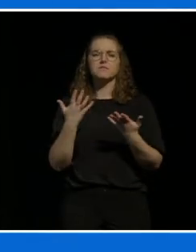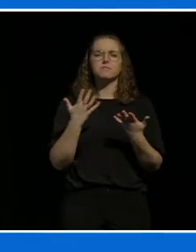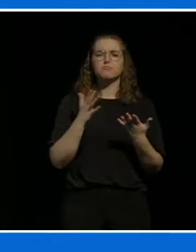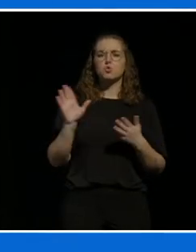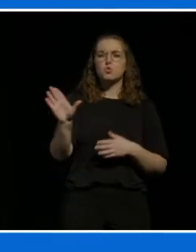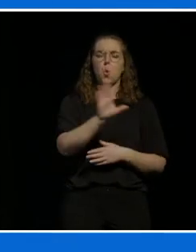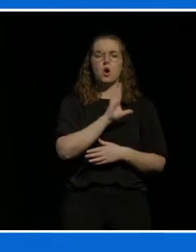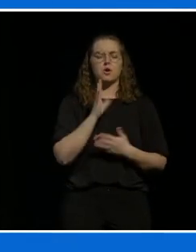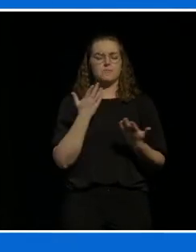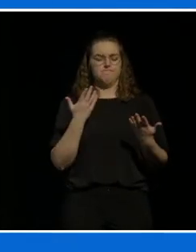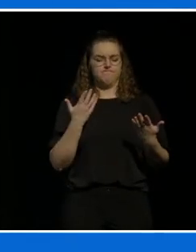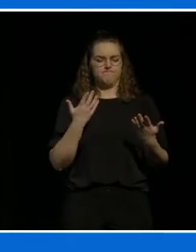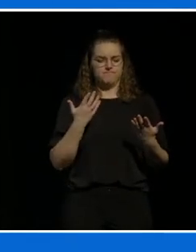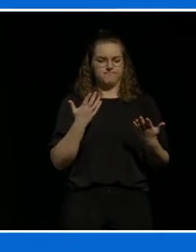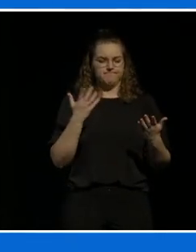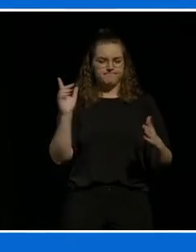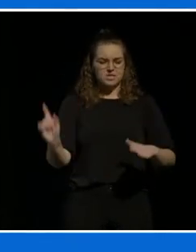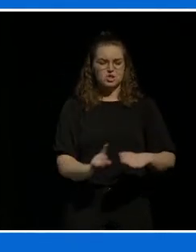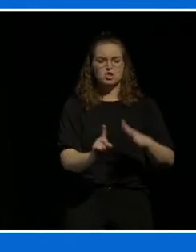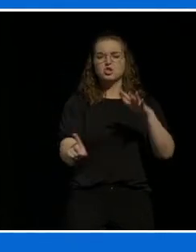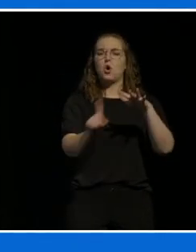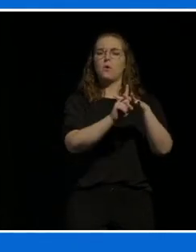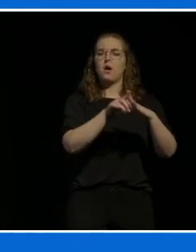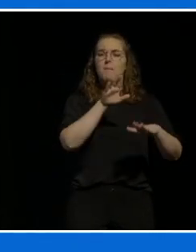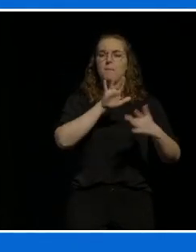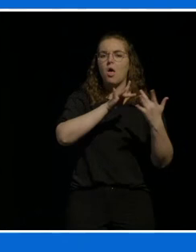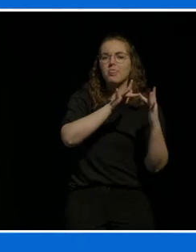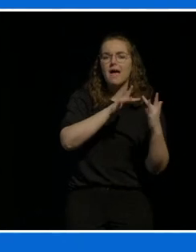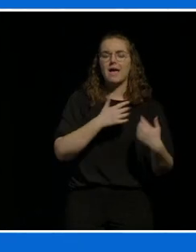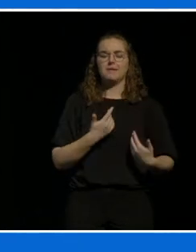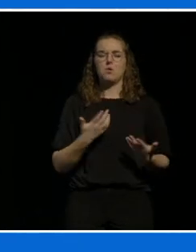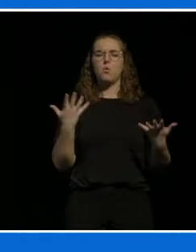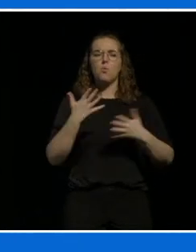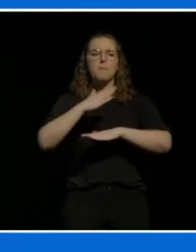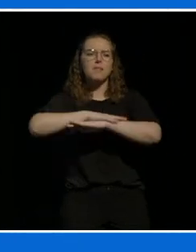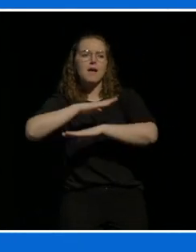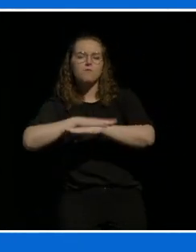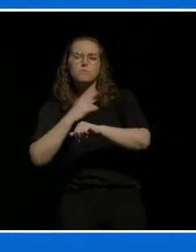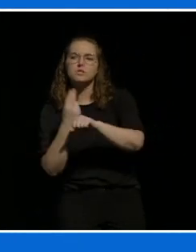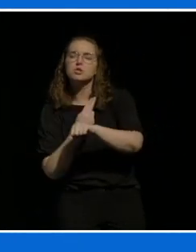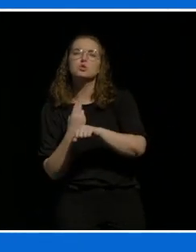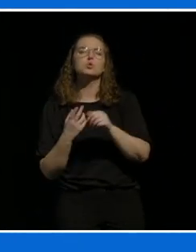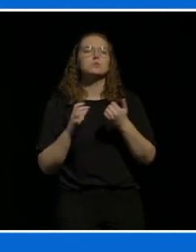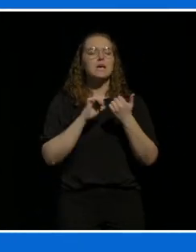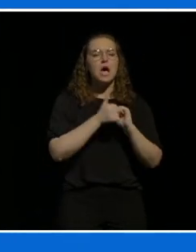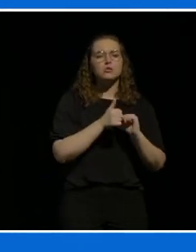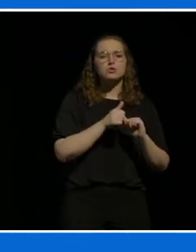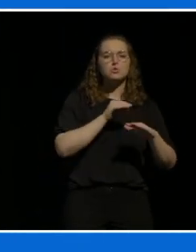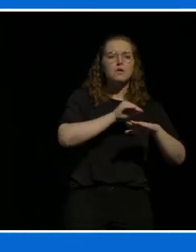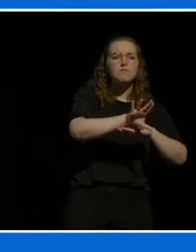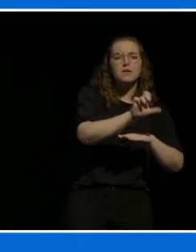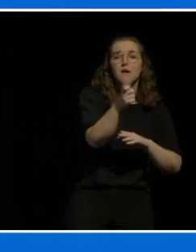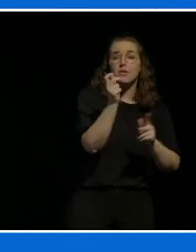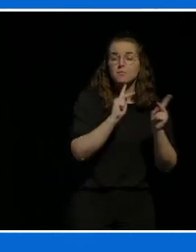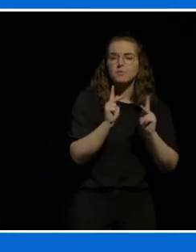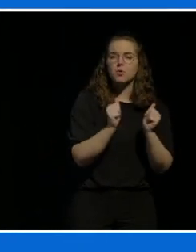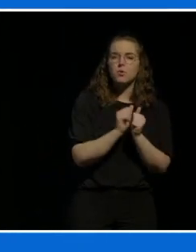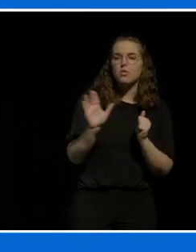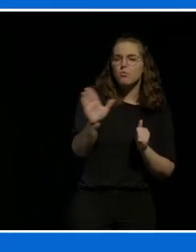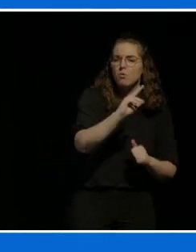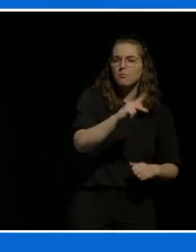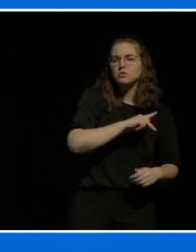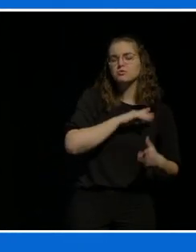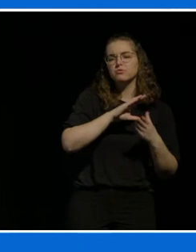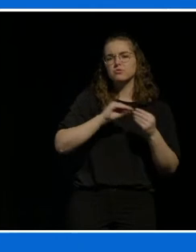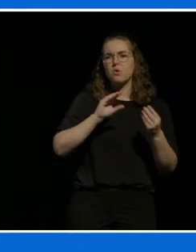talked about how to not be overwhelmed yourself while doing it, what platforms to use, how to affect other people with your own personal story.